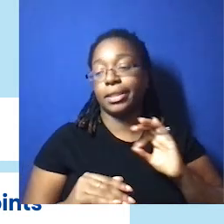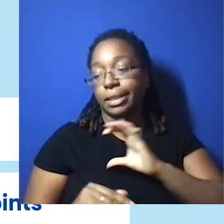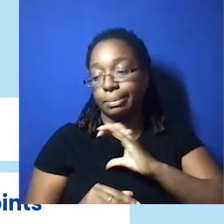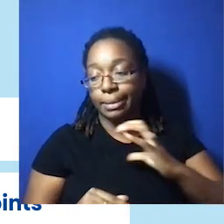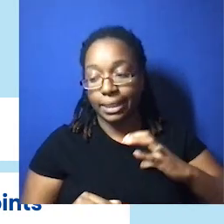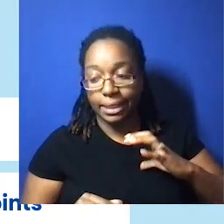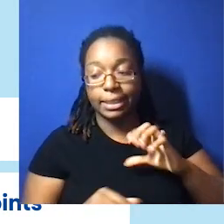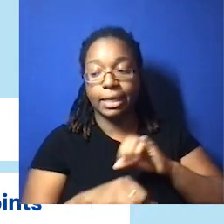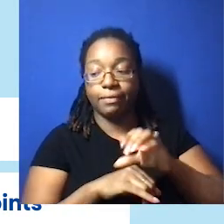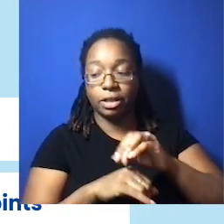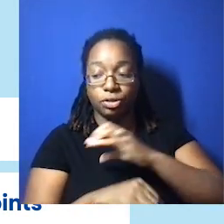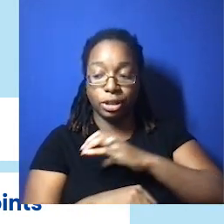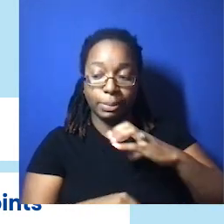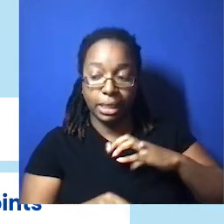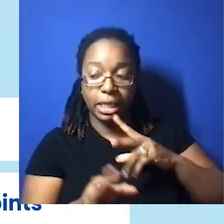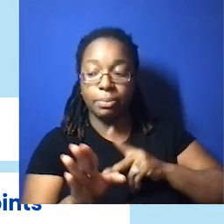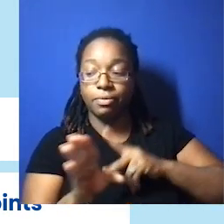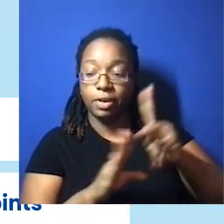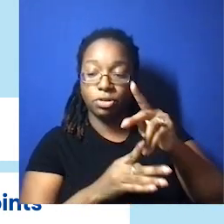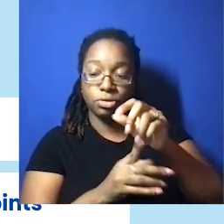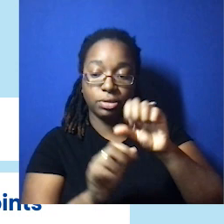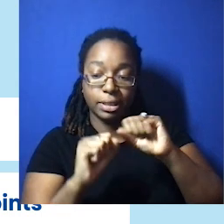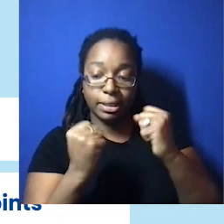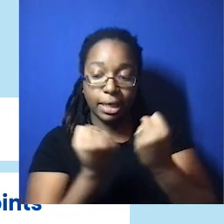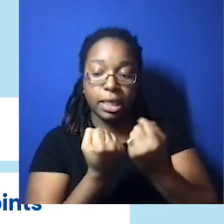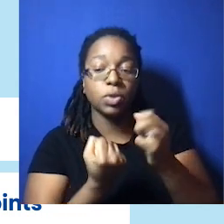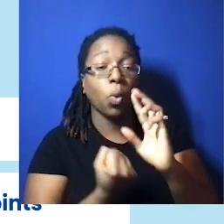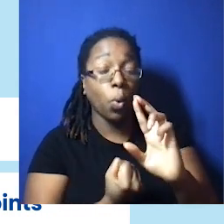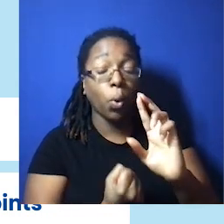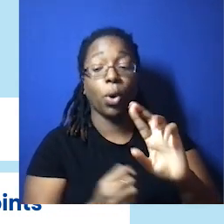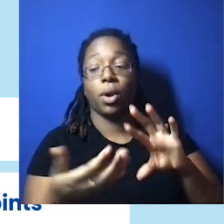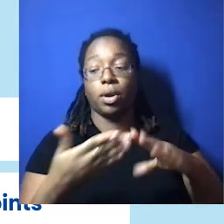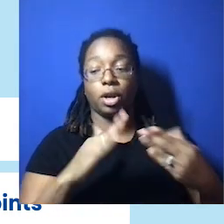professional societies, or community initiatives.